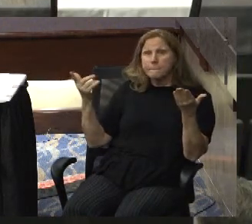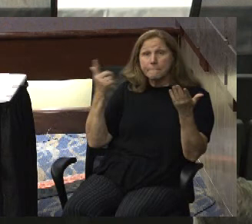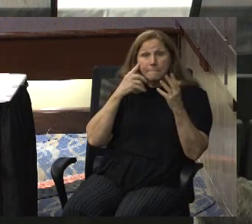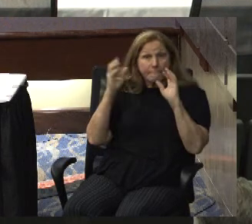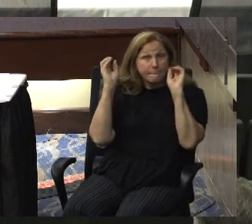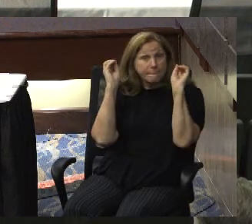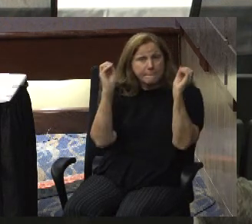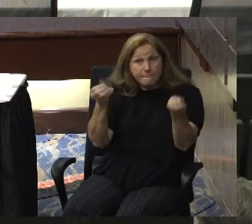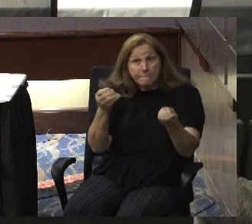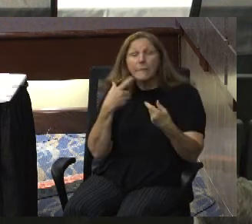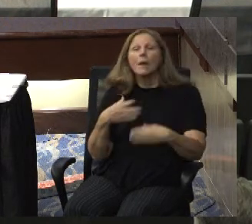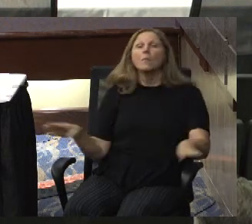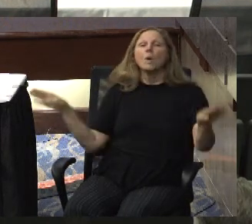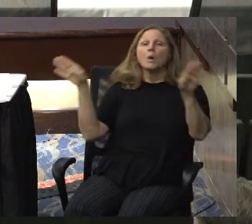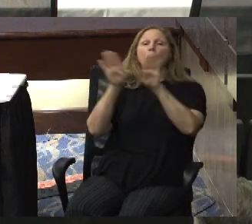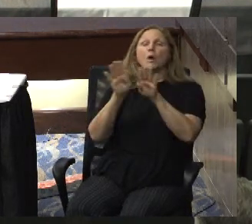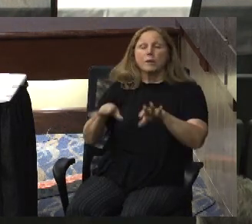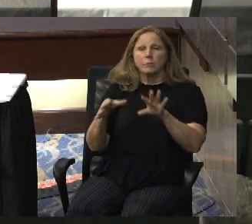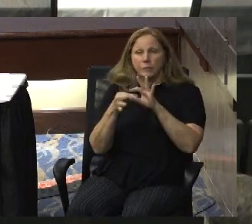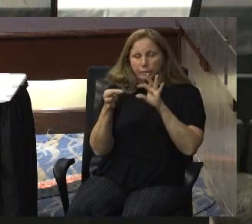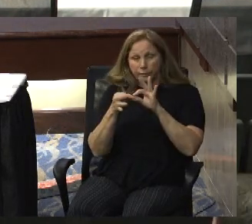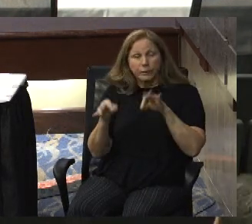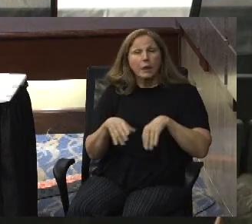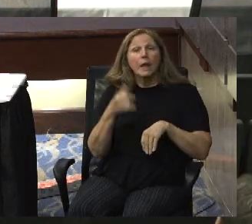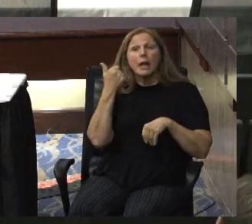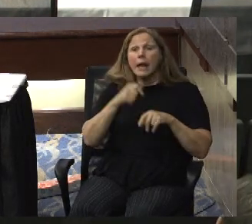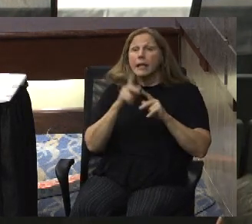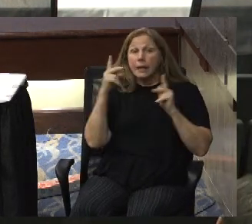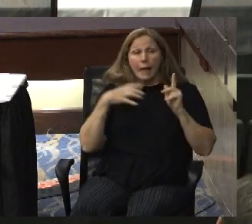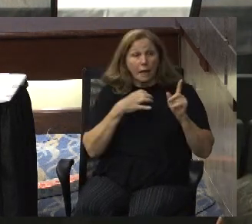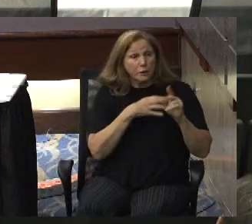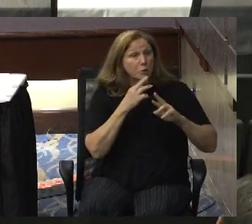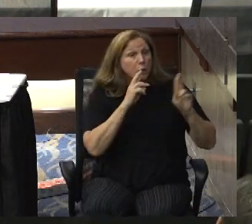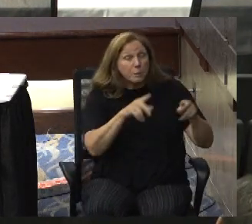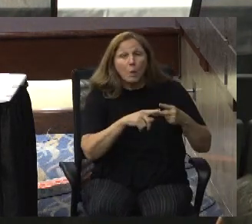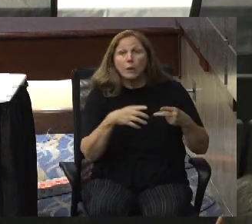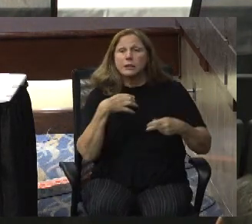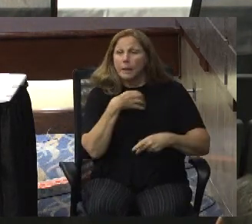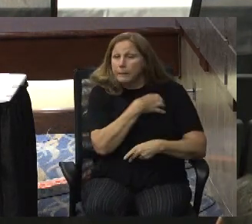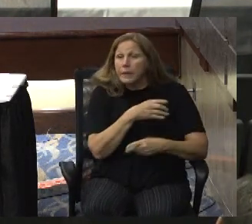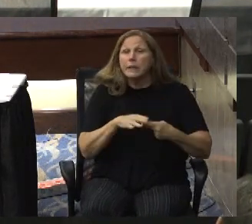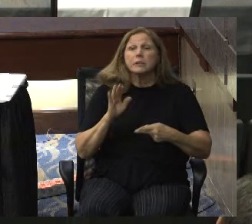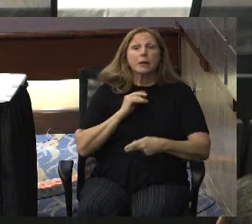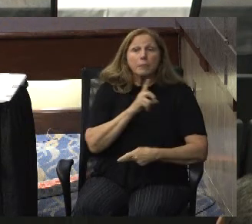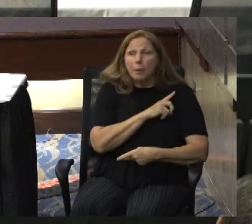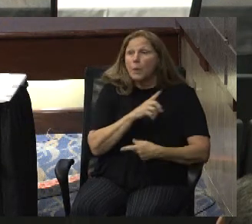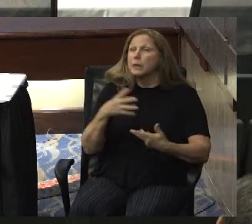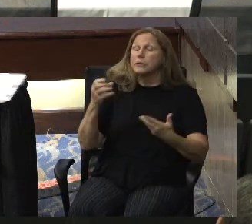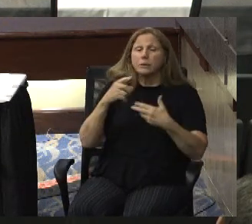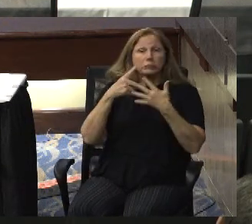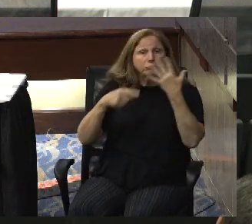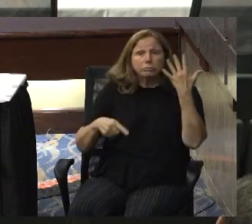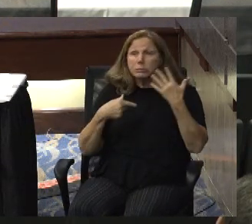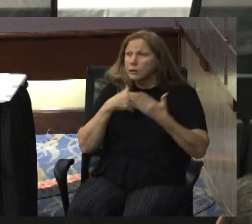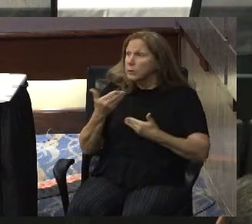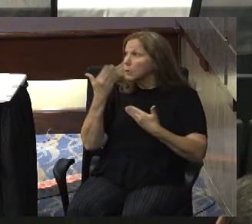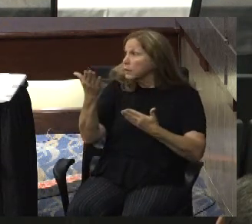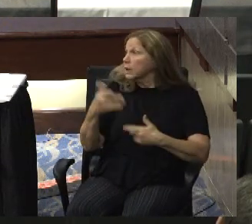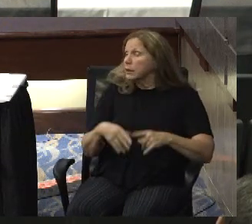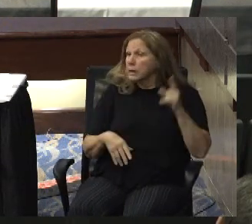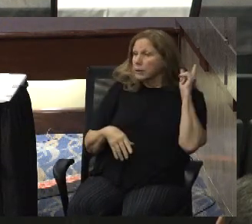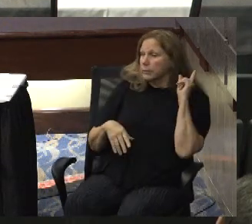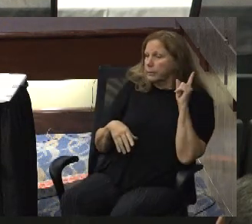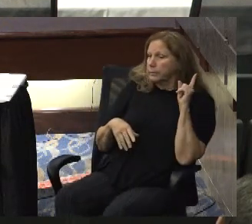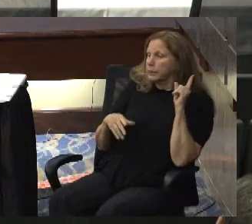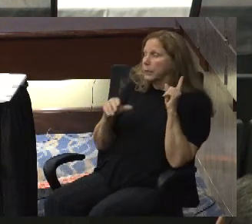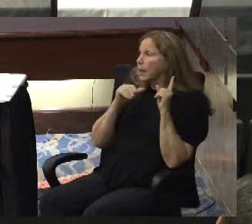Seeing no one, we will close the hearing of visitors. Are there any council member reports on committees, boards, or commissions liaison visits? Mayor, I don't